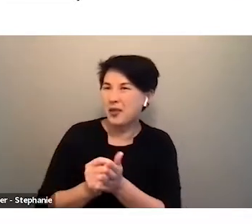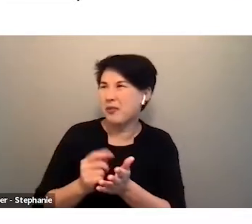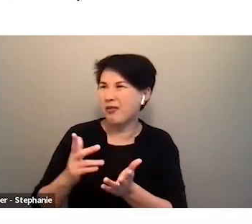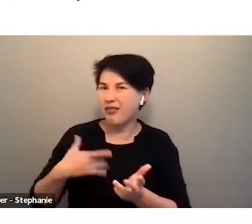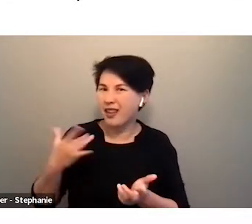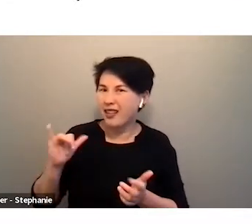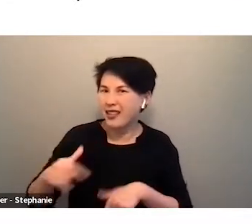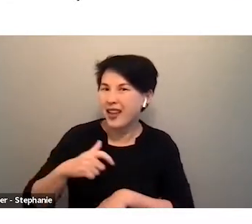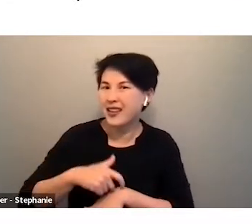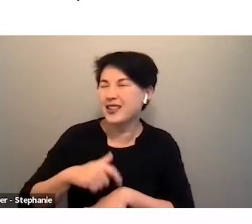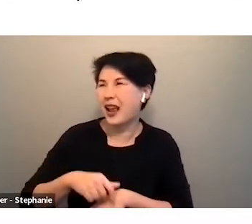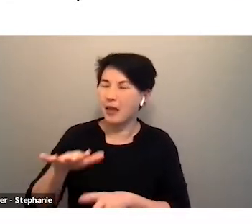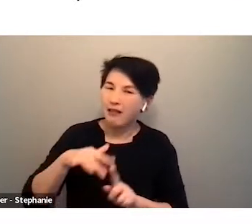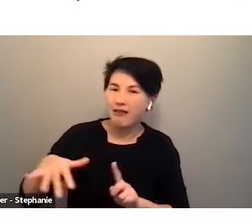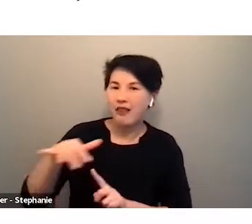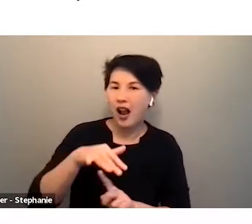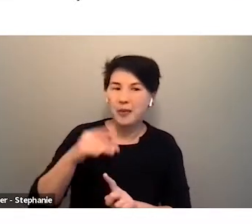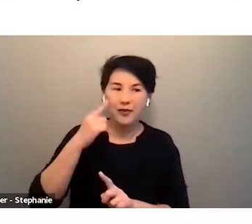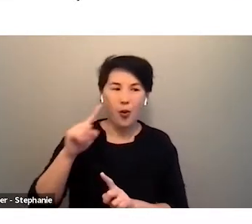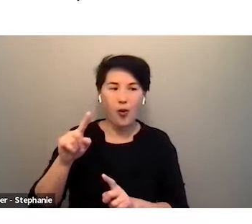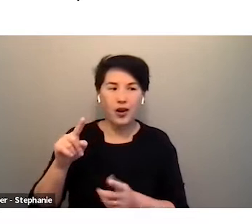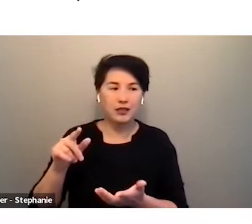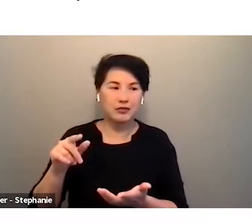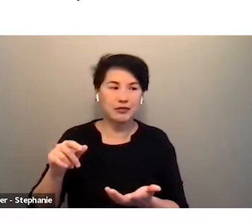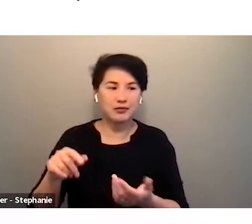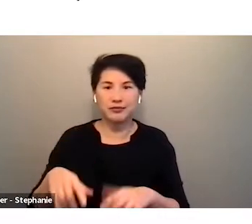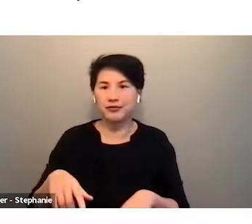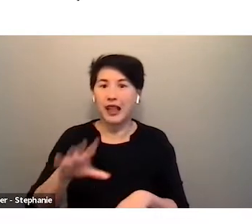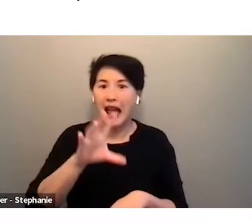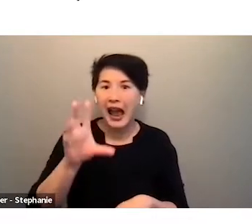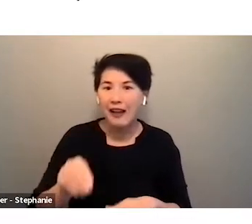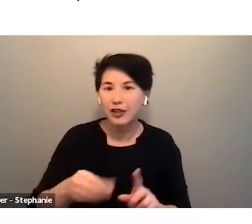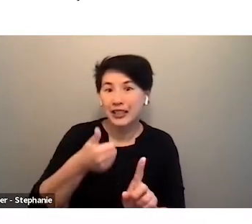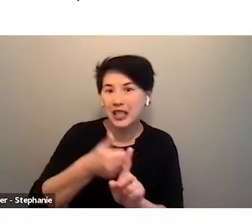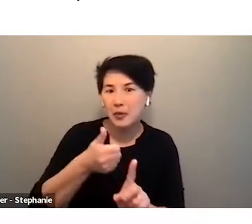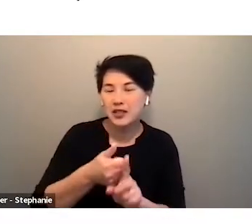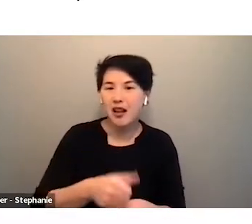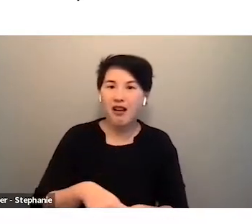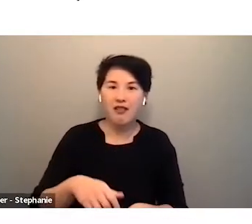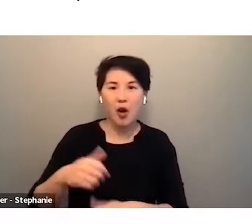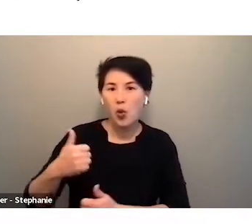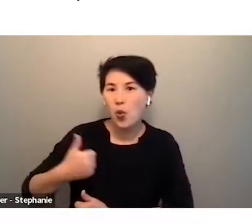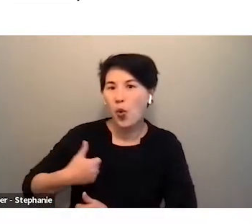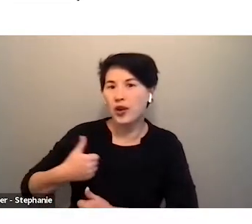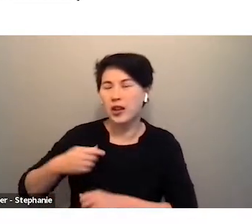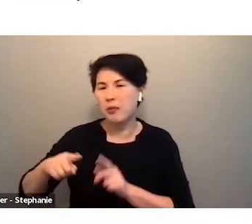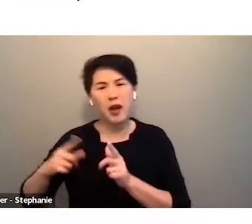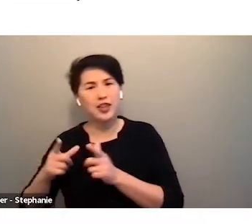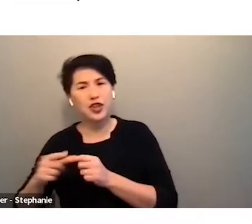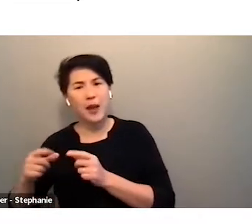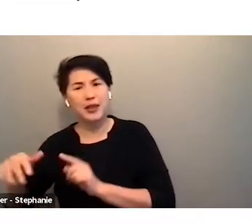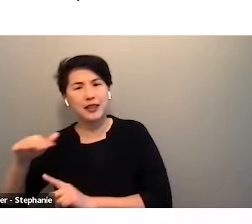What was the environment for, someone that was an African warrior in a Japanese environment? What was